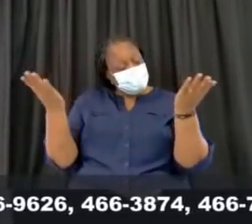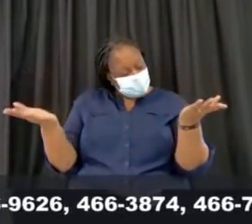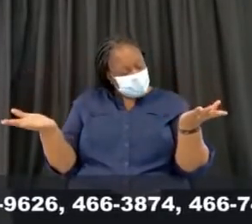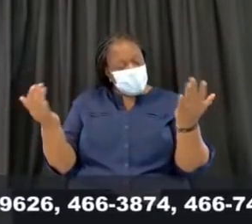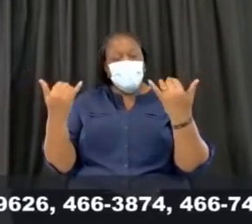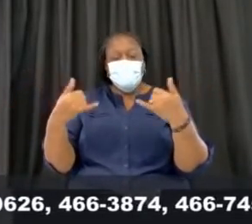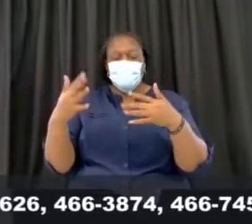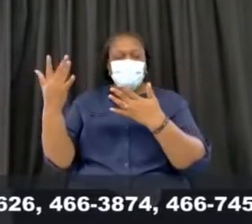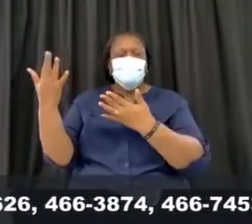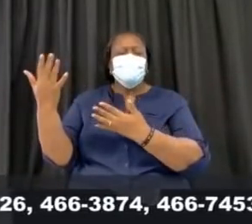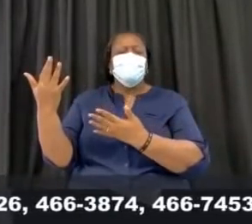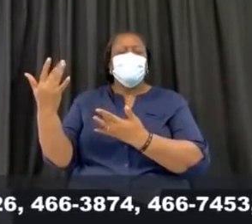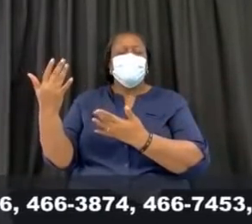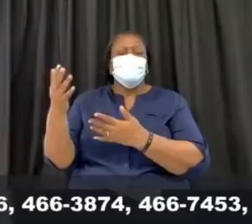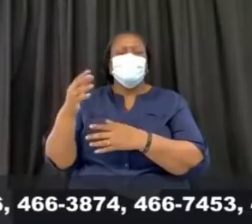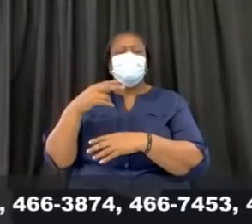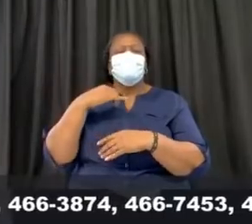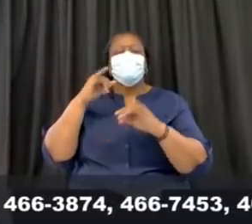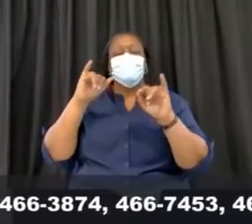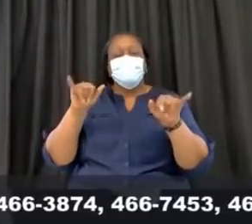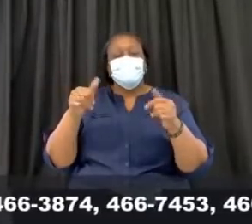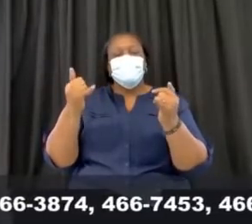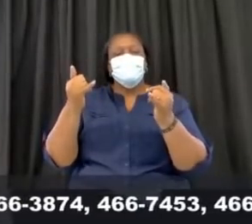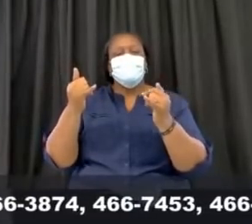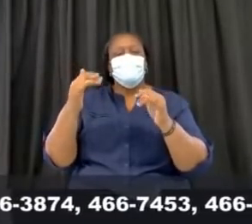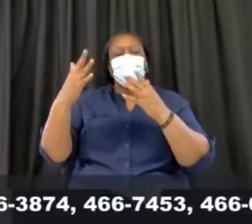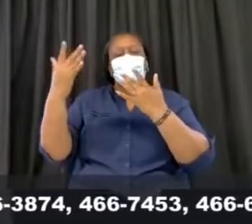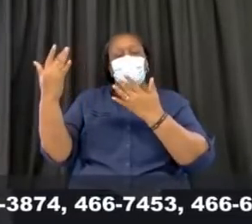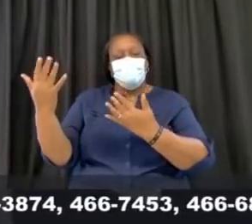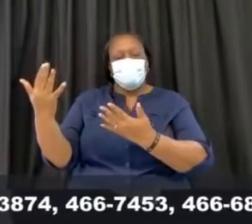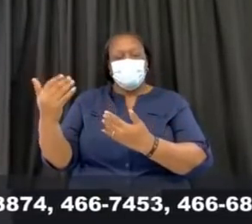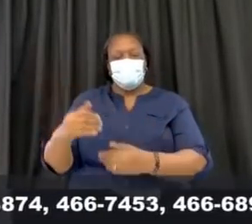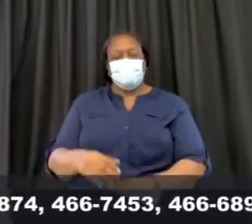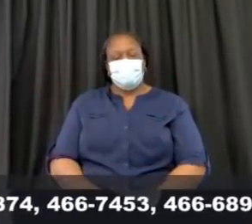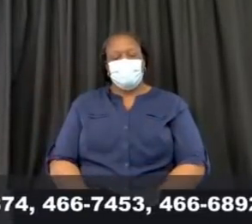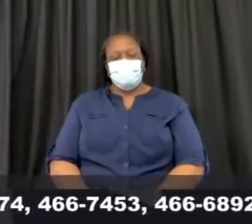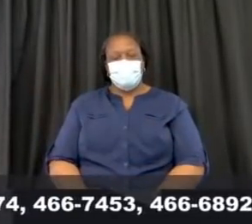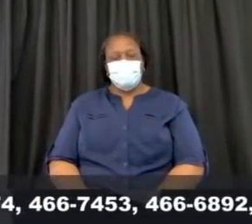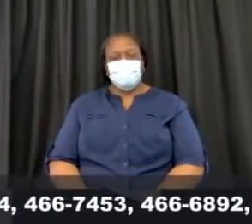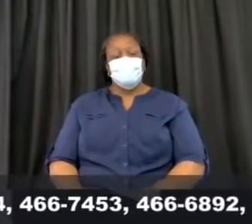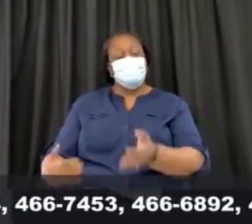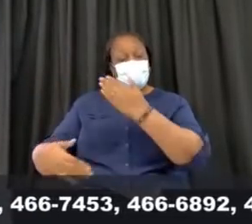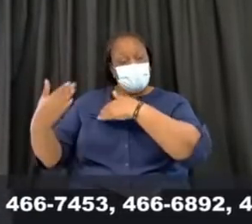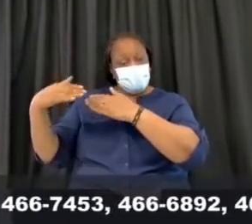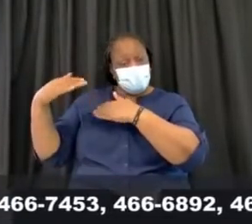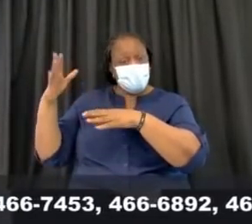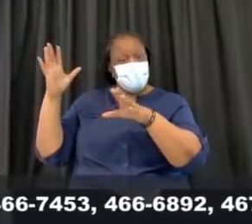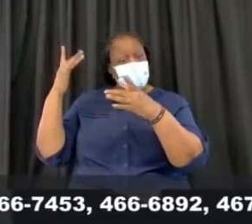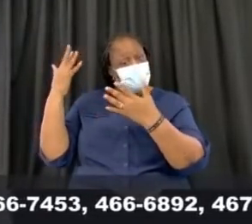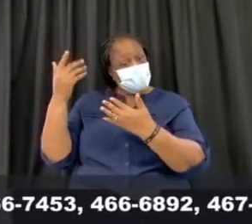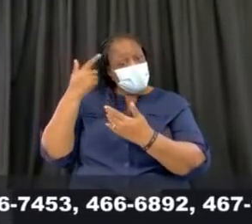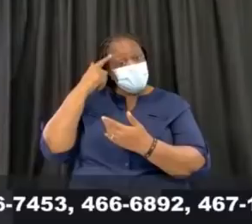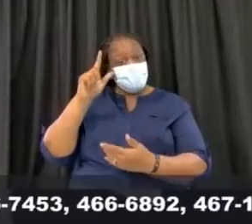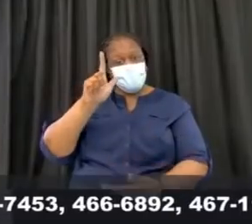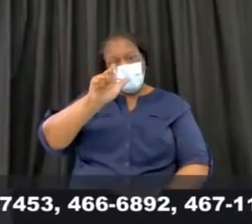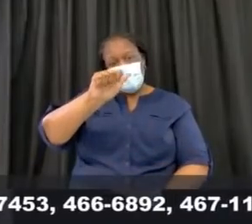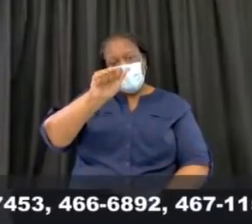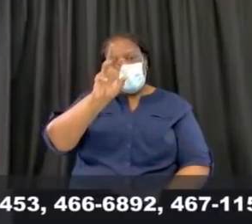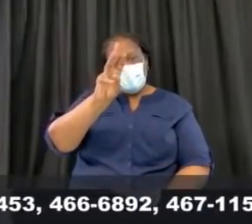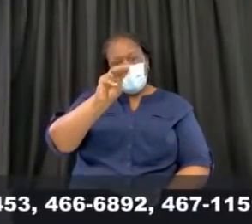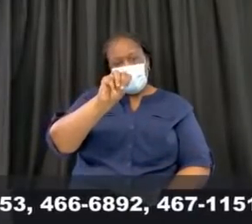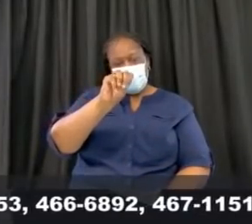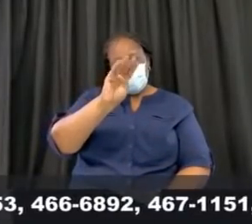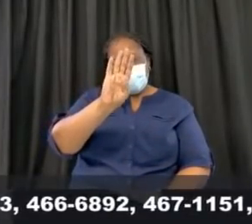of when we receive the results about the Lambda variant in circulation. So as soon as we receive the results